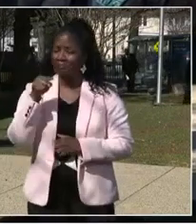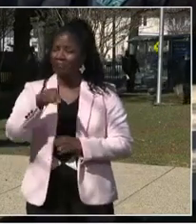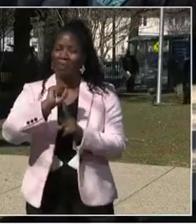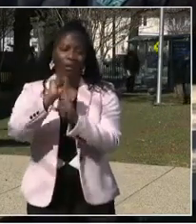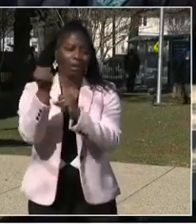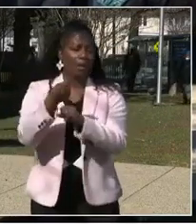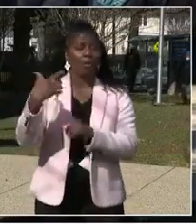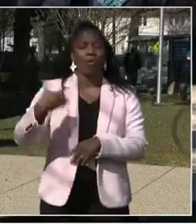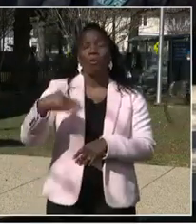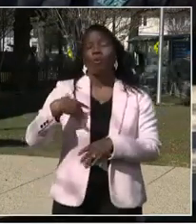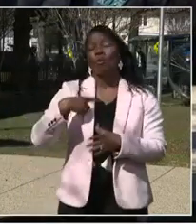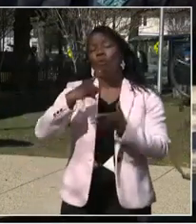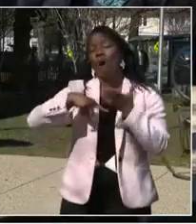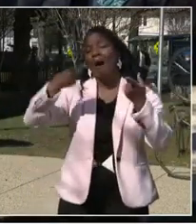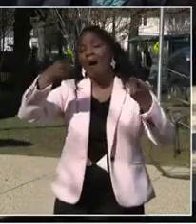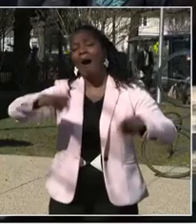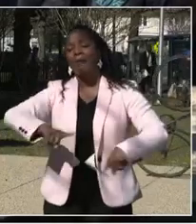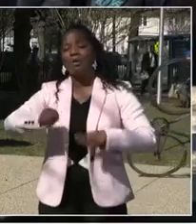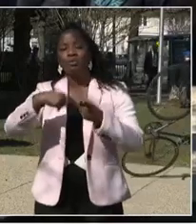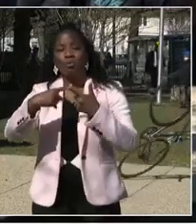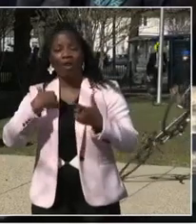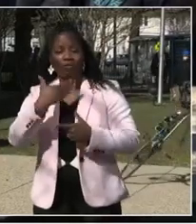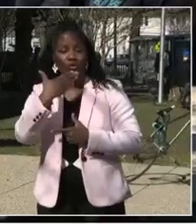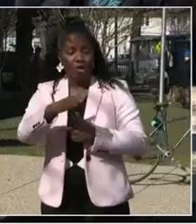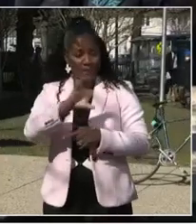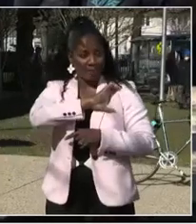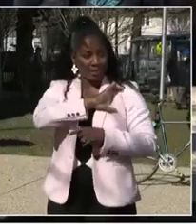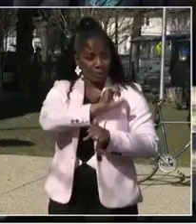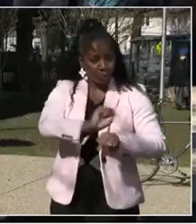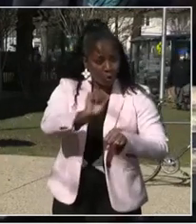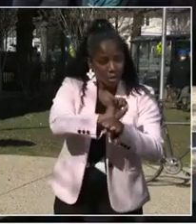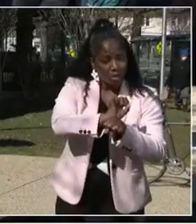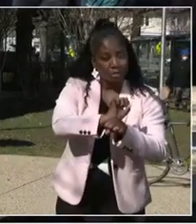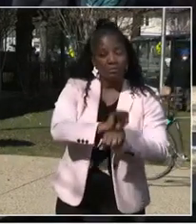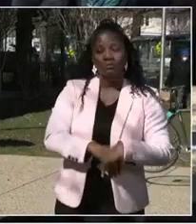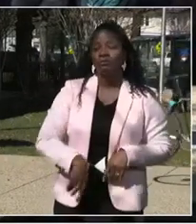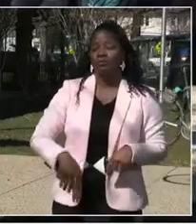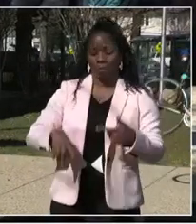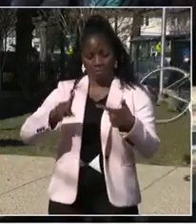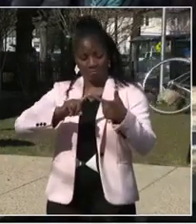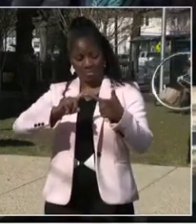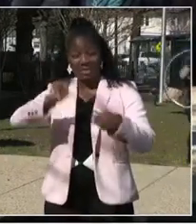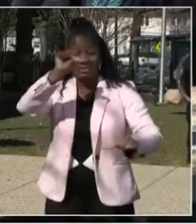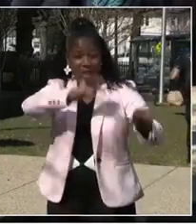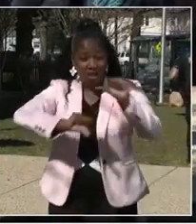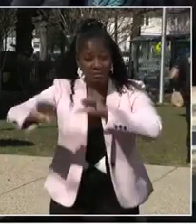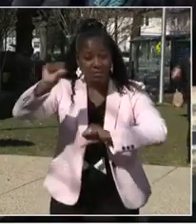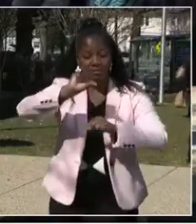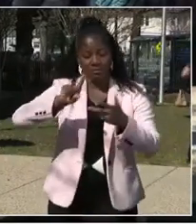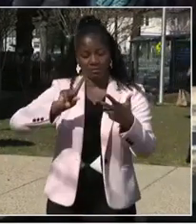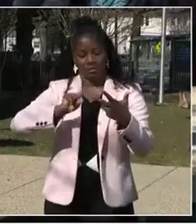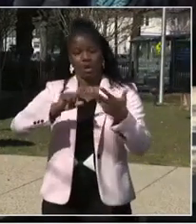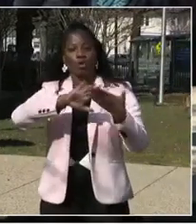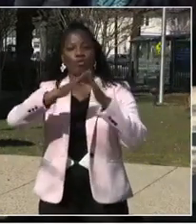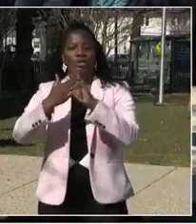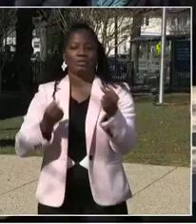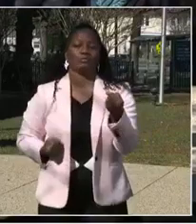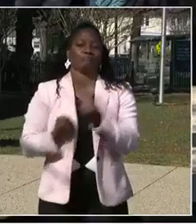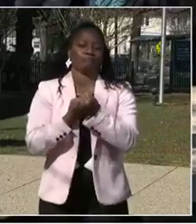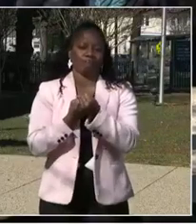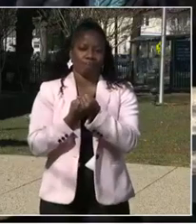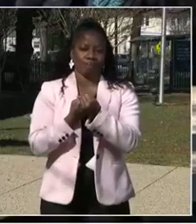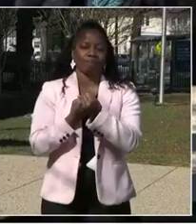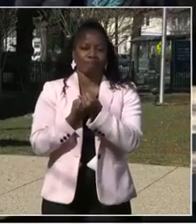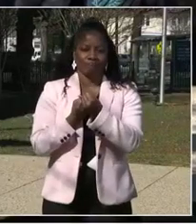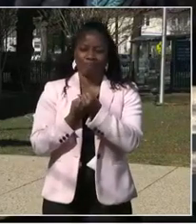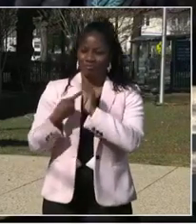what happens when there is good police work, science, and community support.